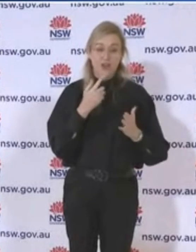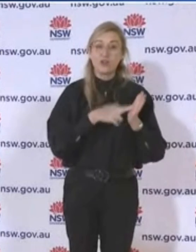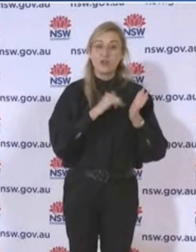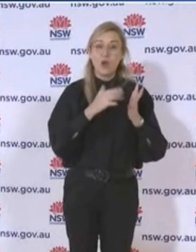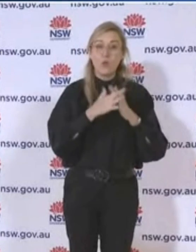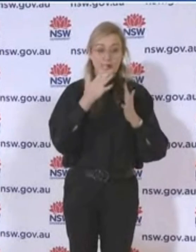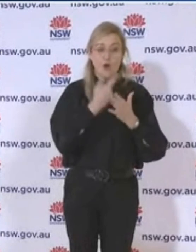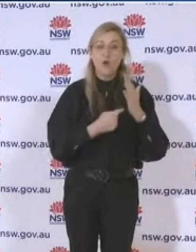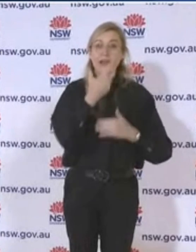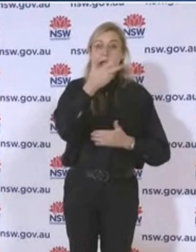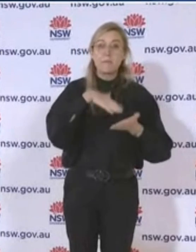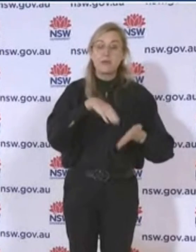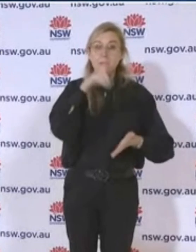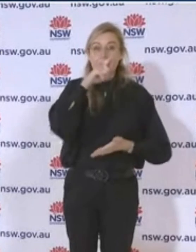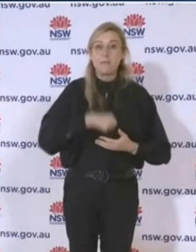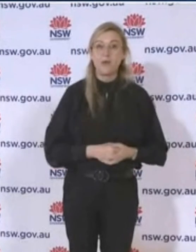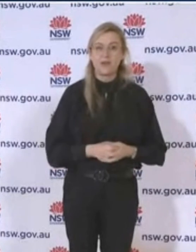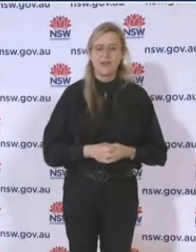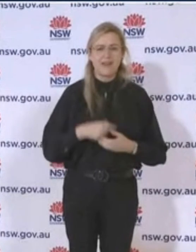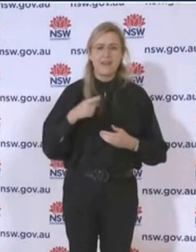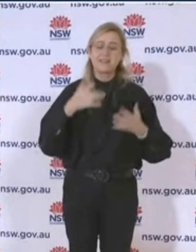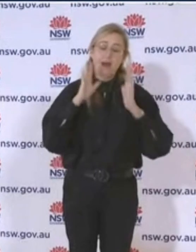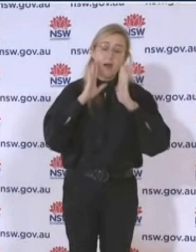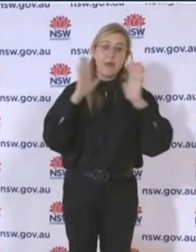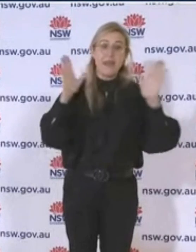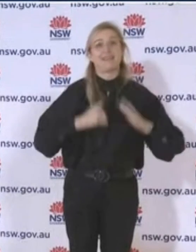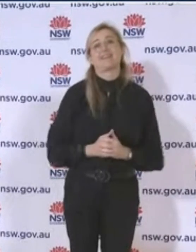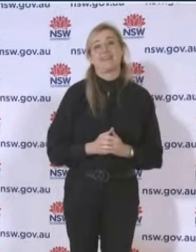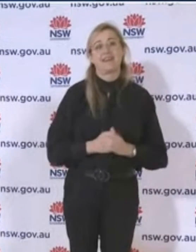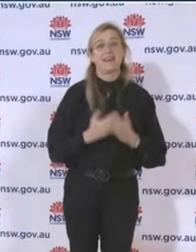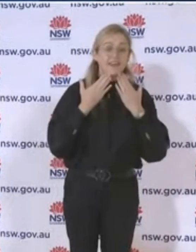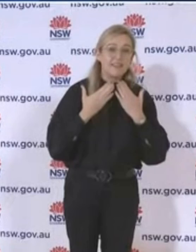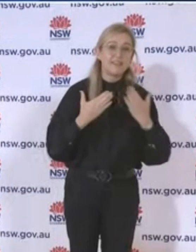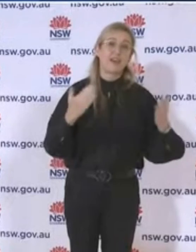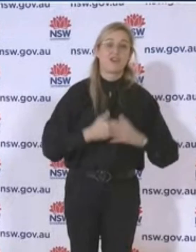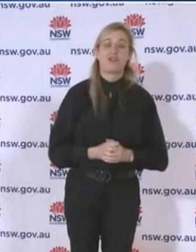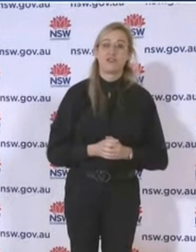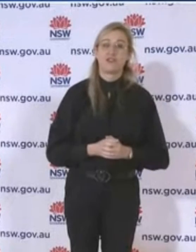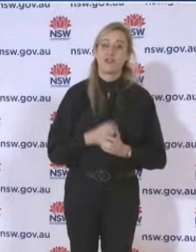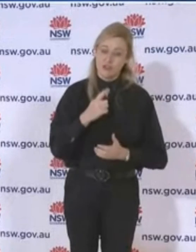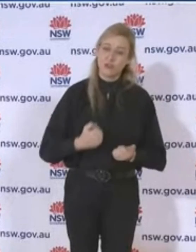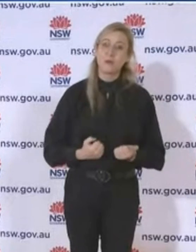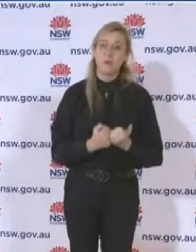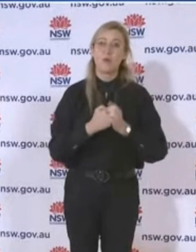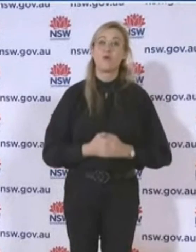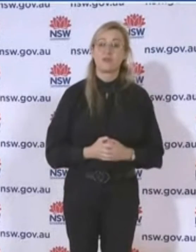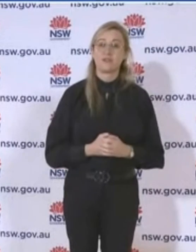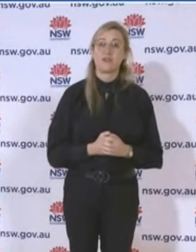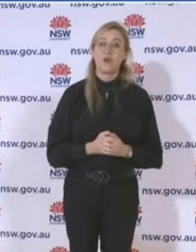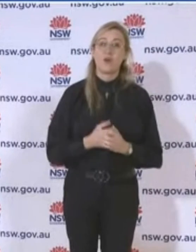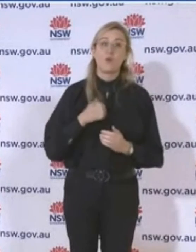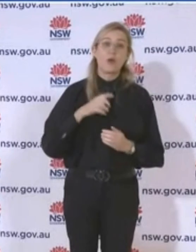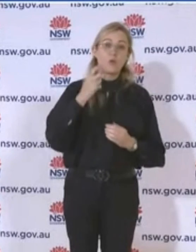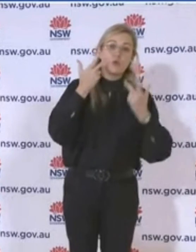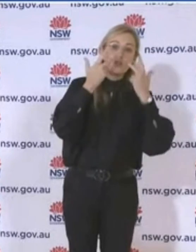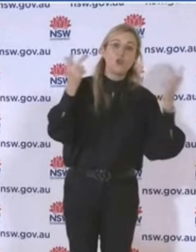people, that is outstanding. Thank you. It is making a difference. We are going to show the way in Australia as to how you